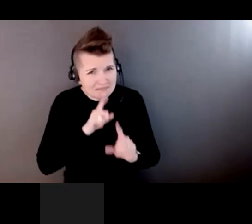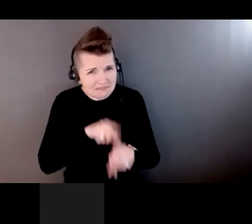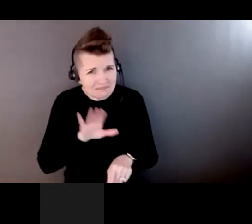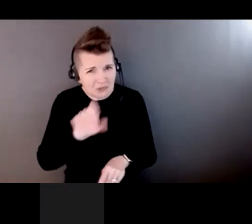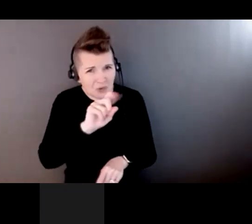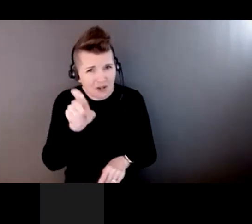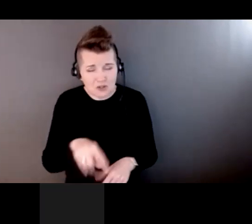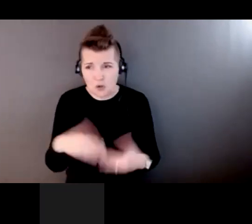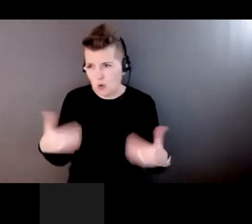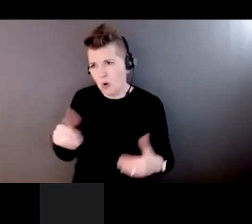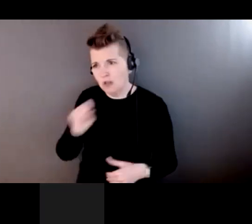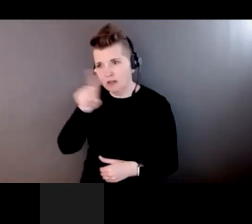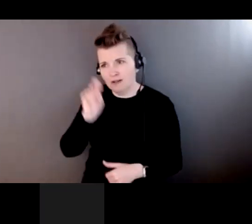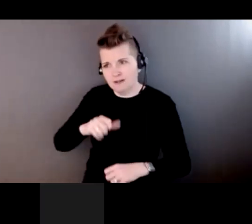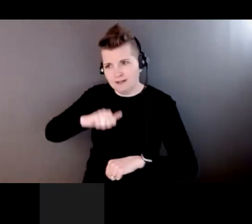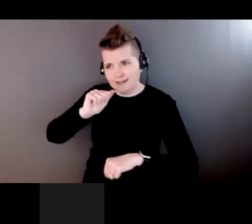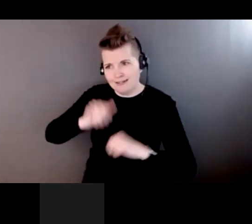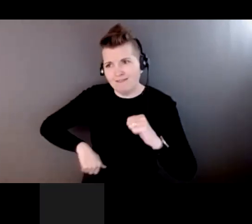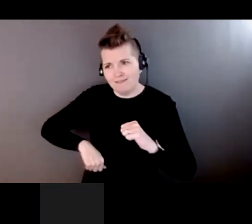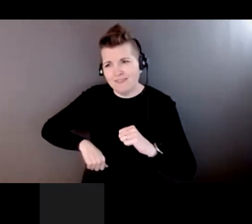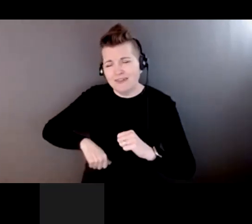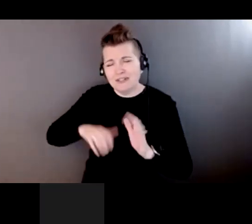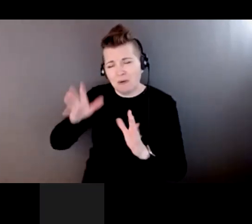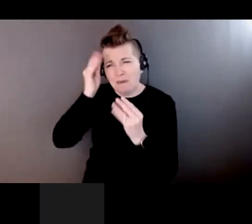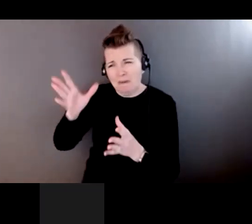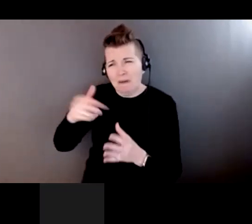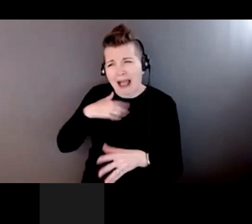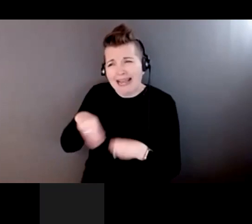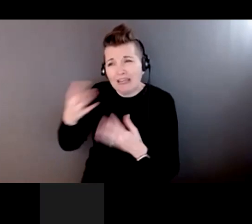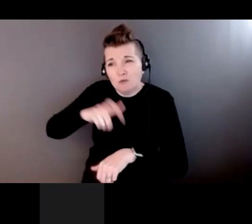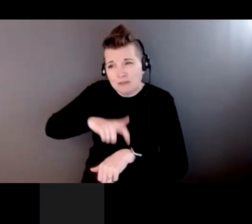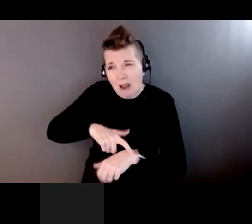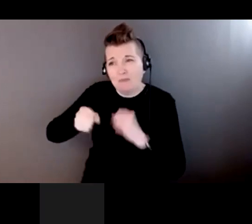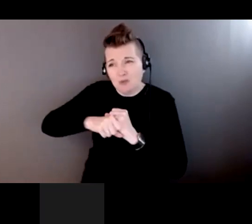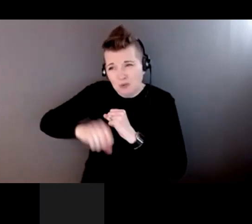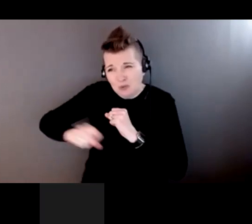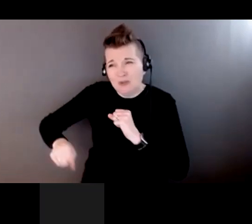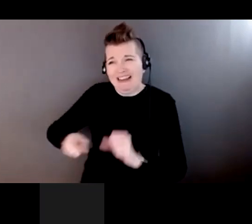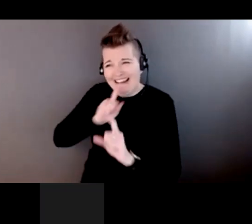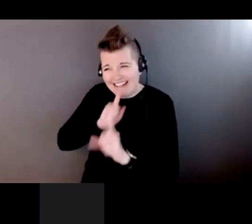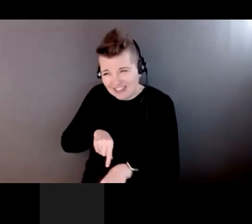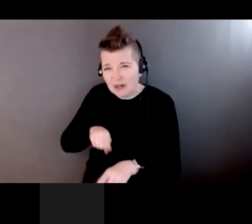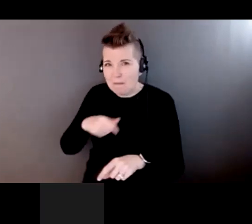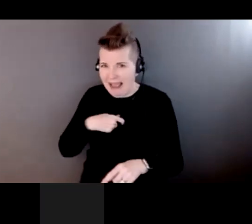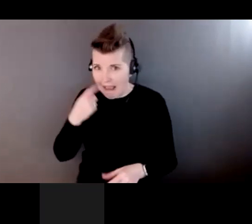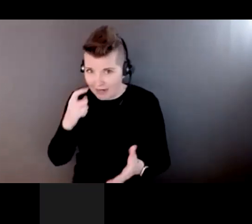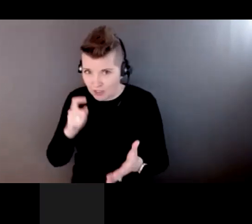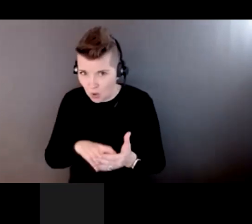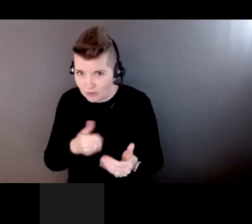pretty loaded question, so that's why I gave you a couple minutes to answer it. I am noticing a couple of questions in regards